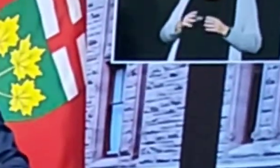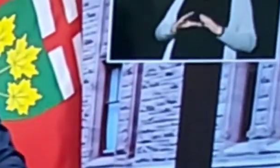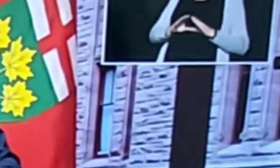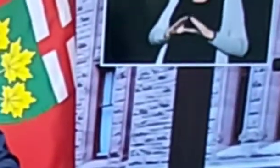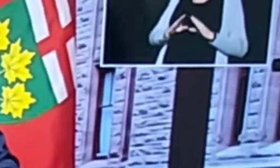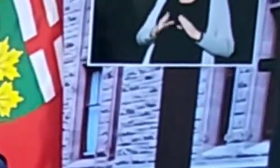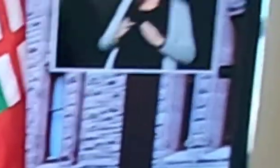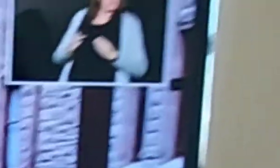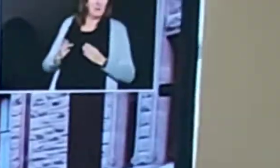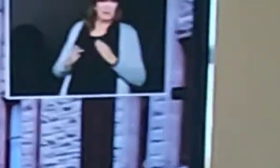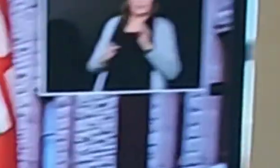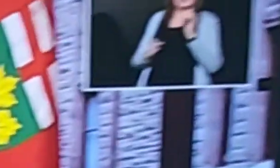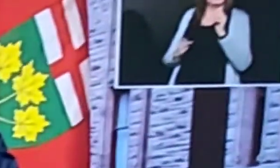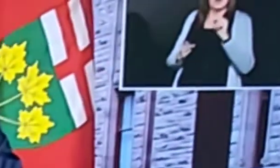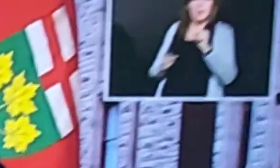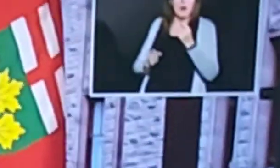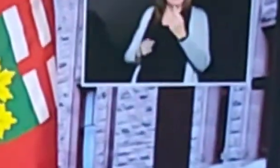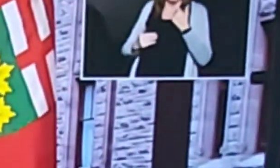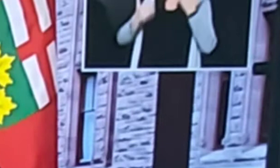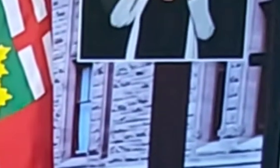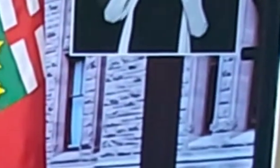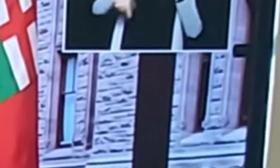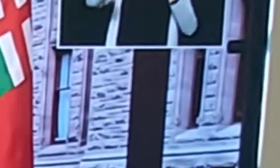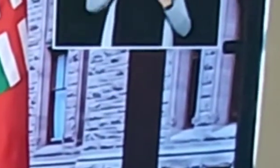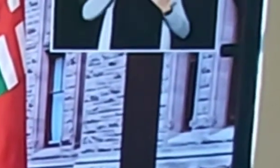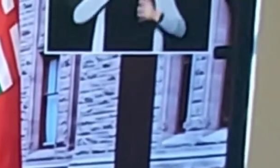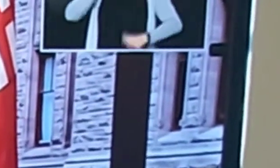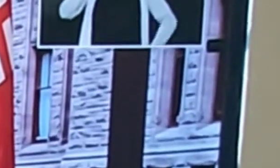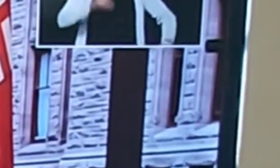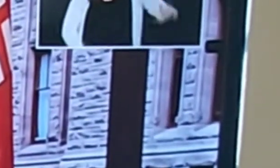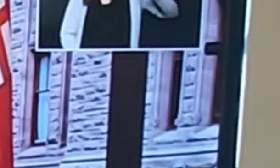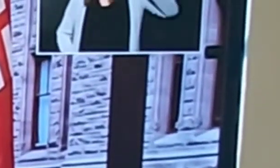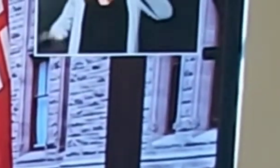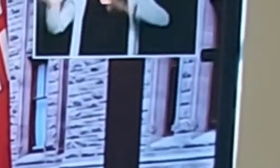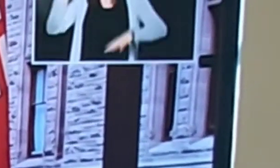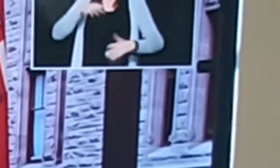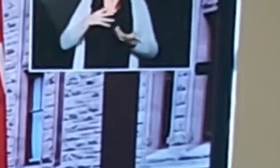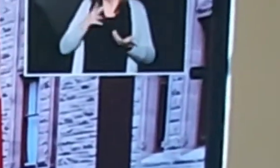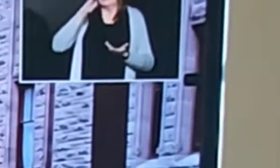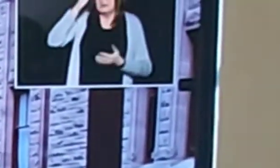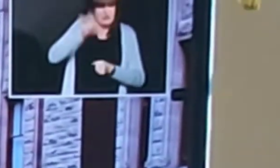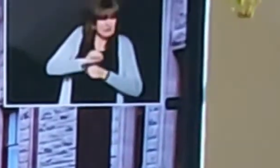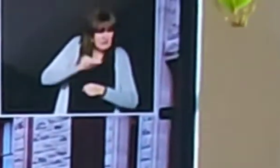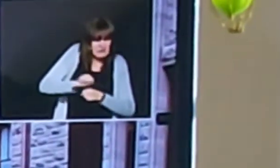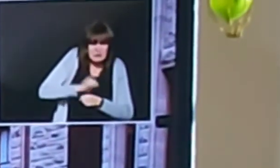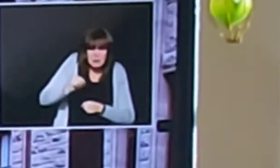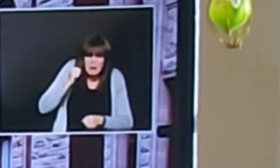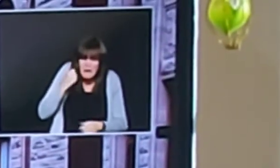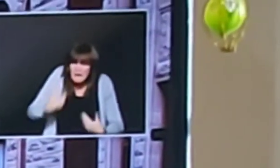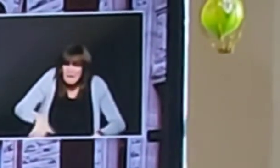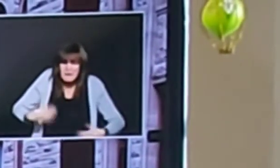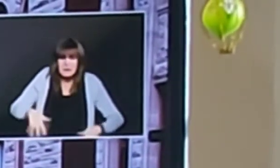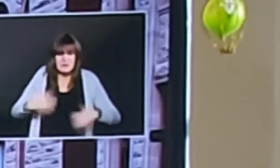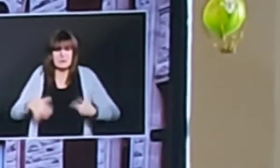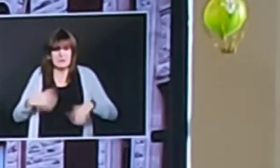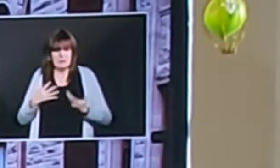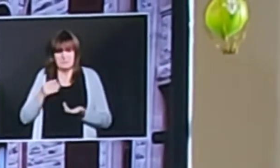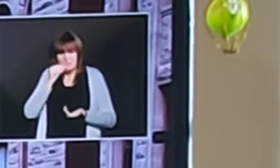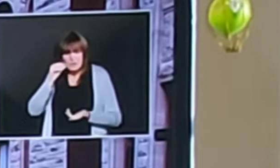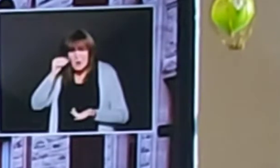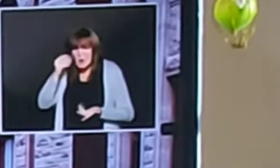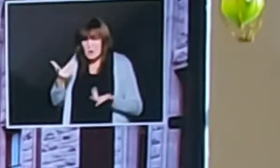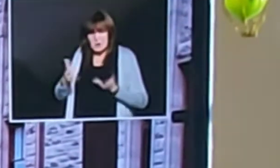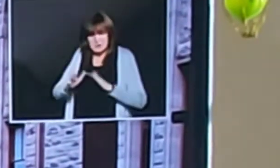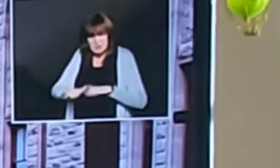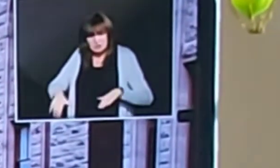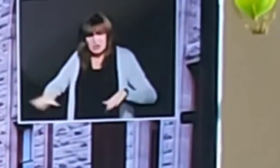tough one it's tough for everybody and we know those parents have worked hard at this and having the virtual learning is not easy but at same time